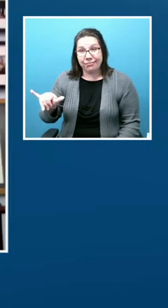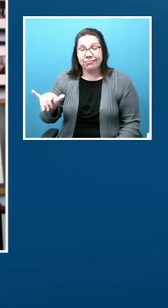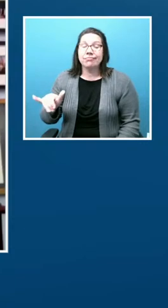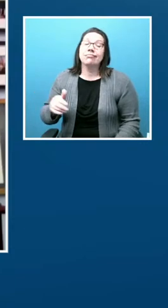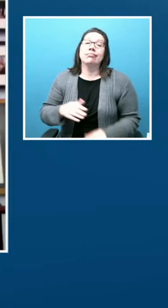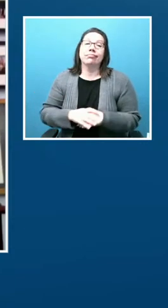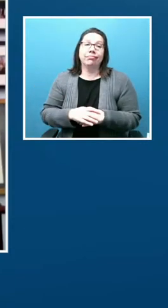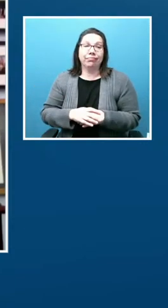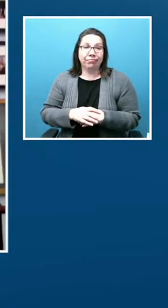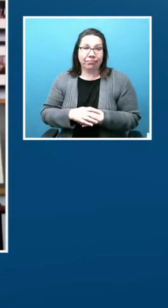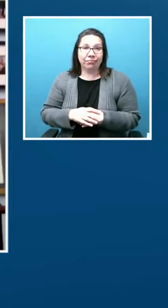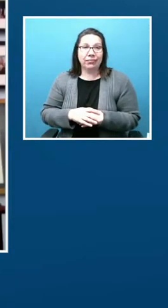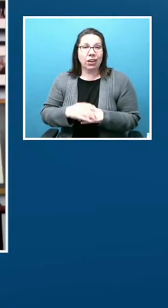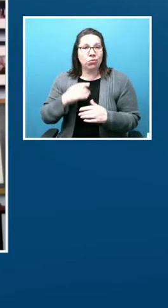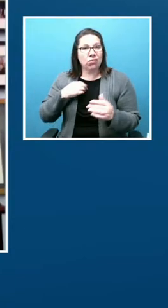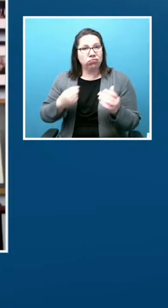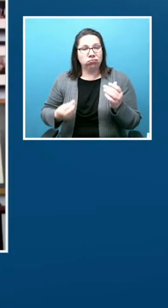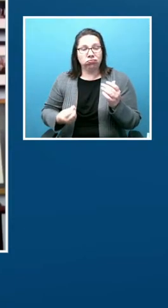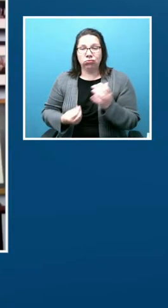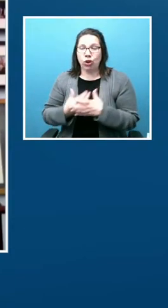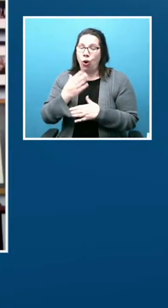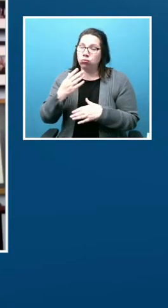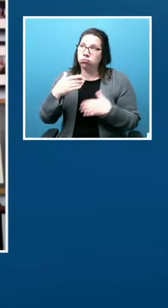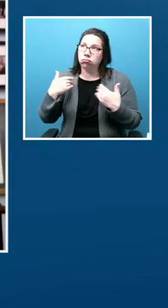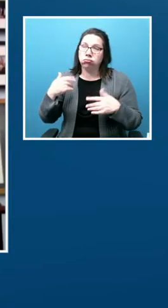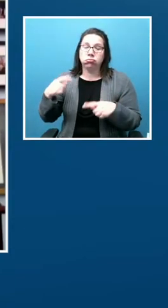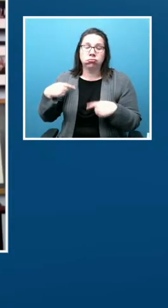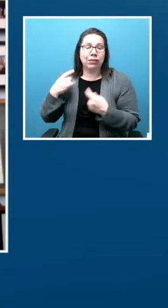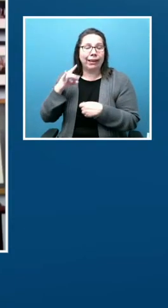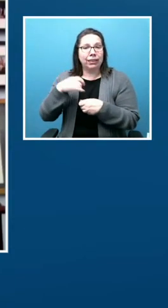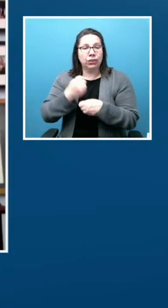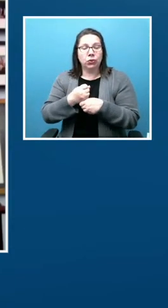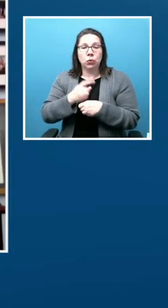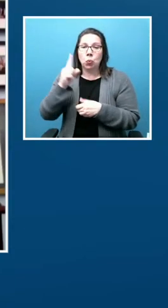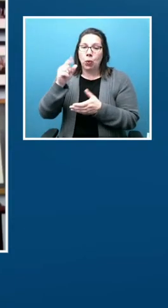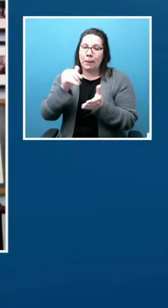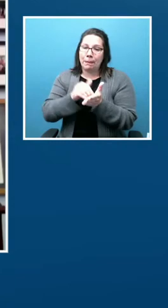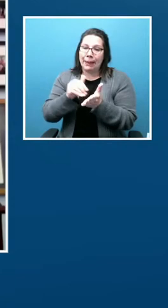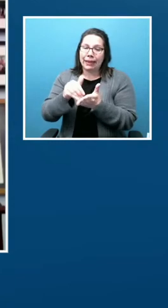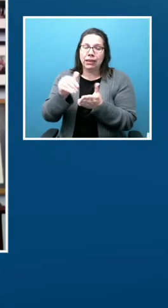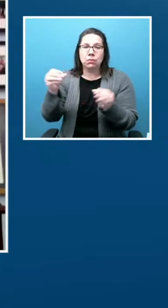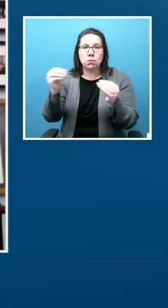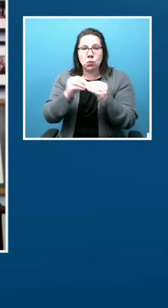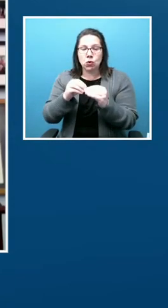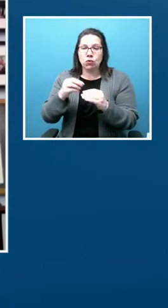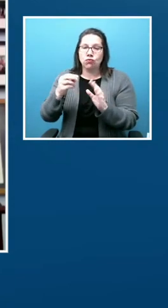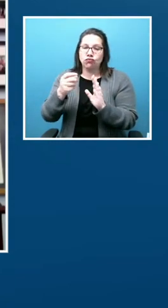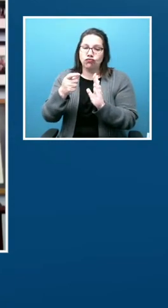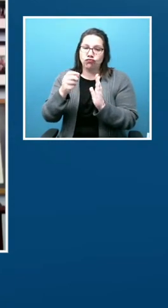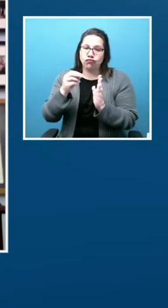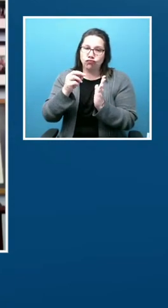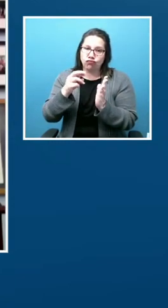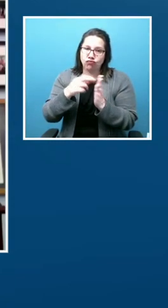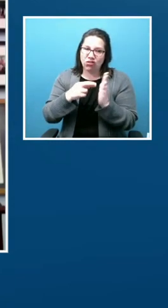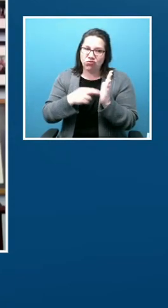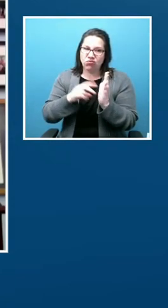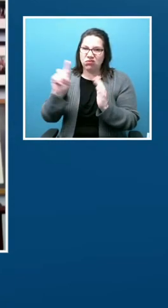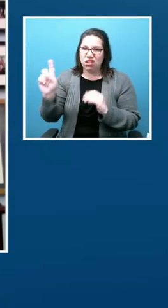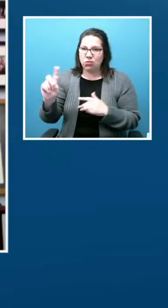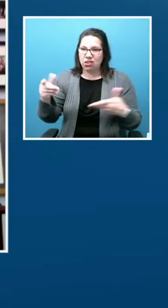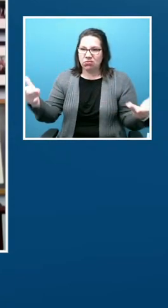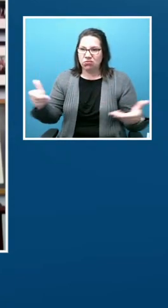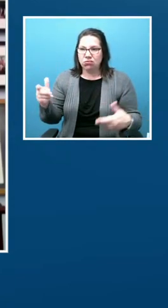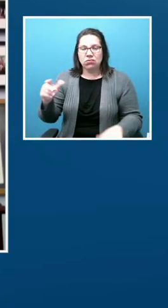the last 8 years. We now have over 1 million more registered Democrats here in New Jersey